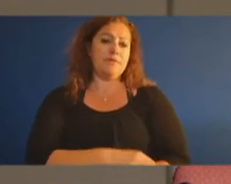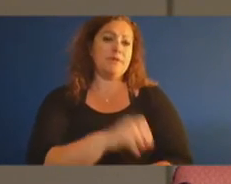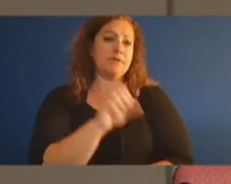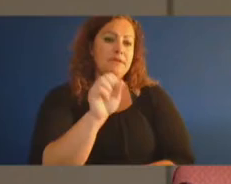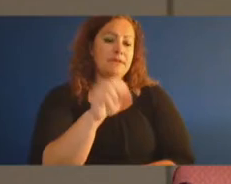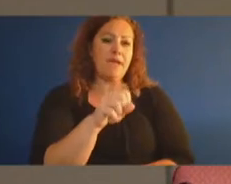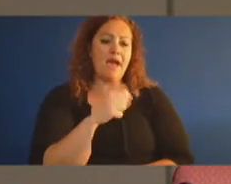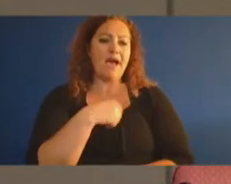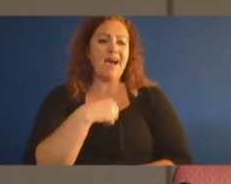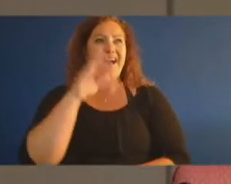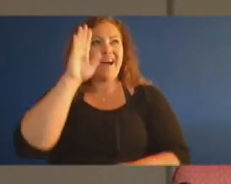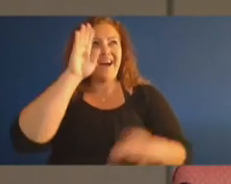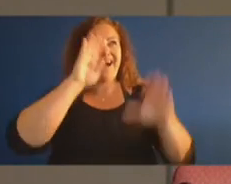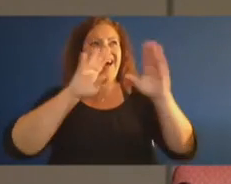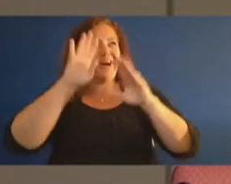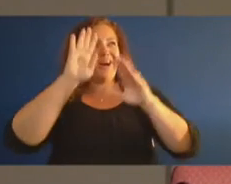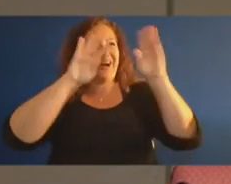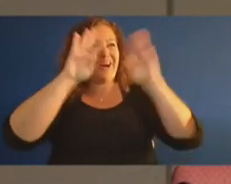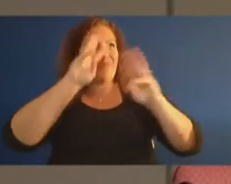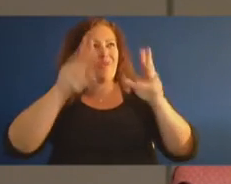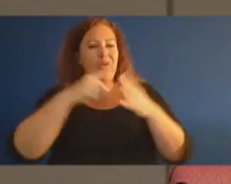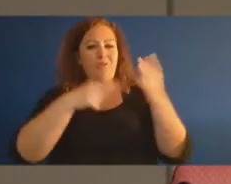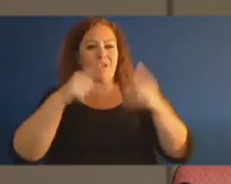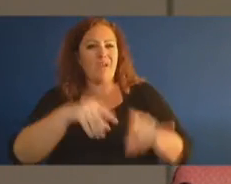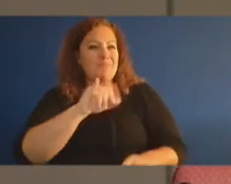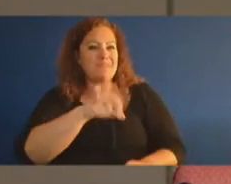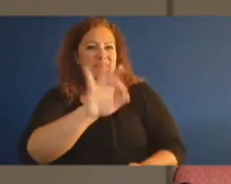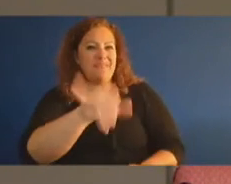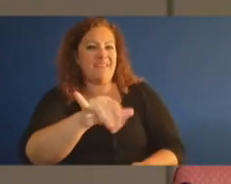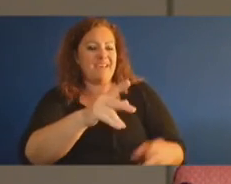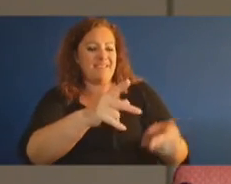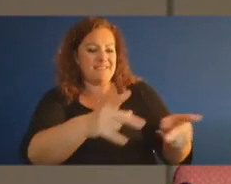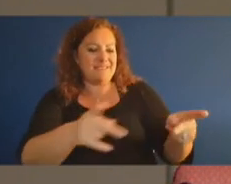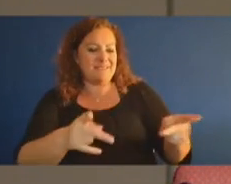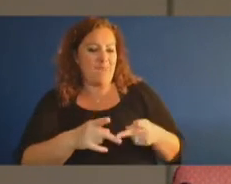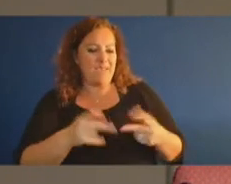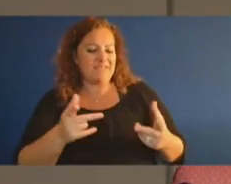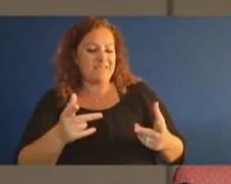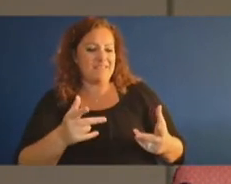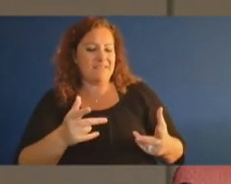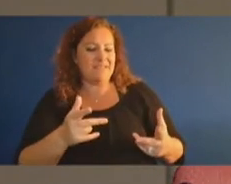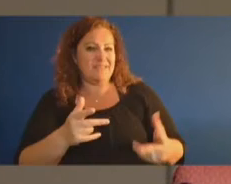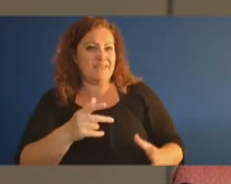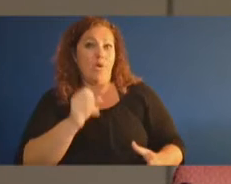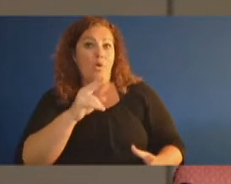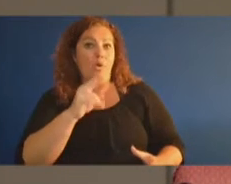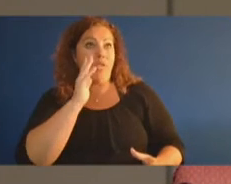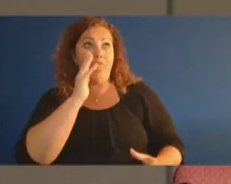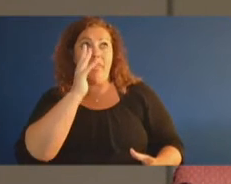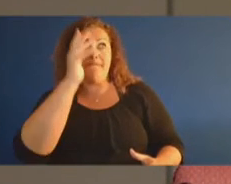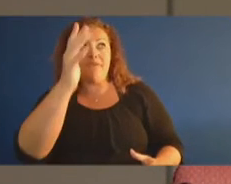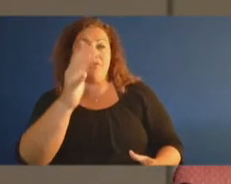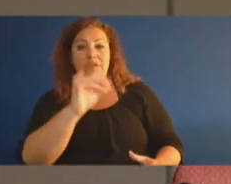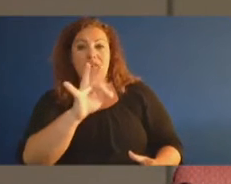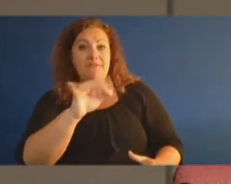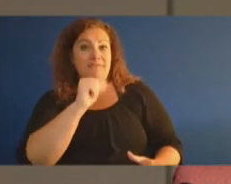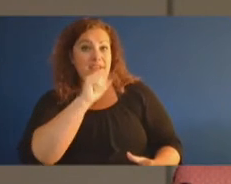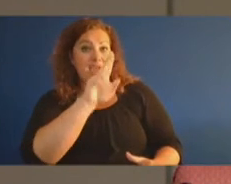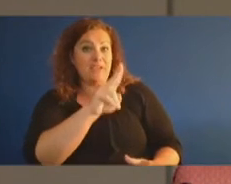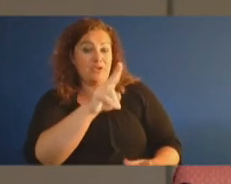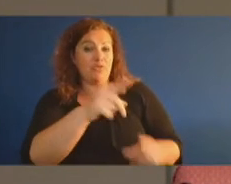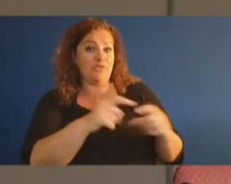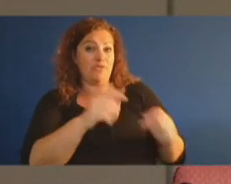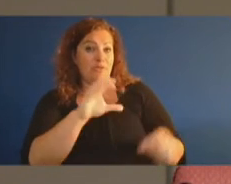I I worry what happens if the space is not uh or in future if does not get used by the credit